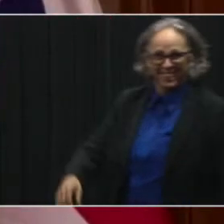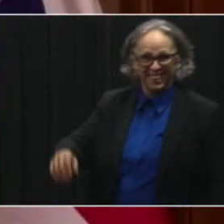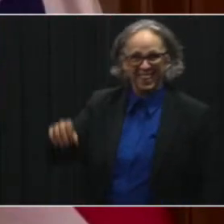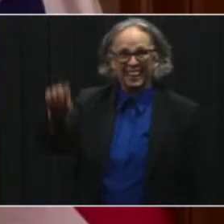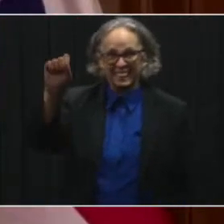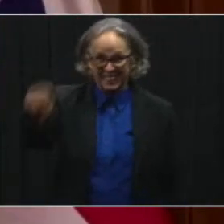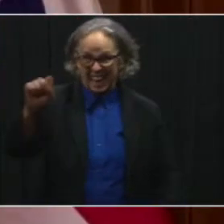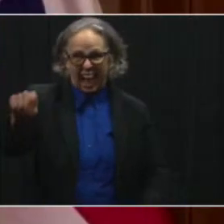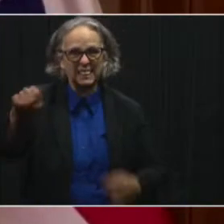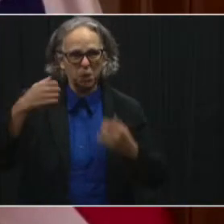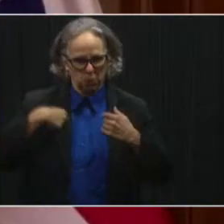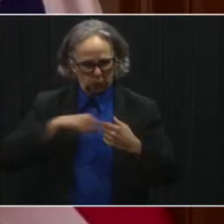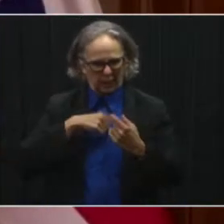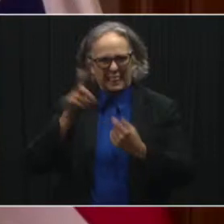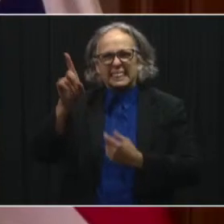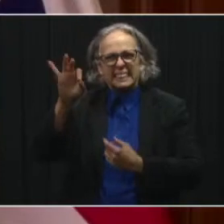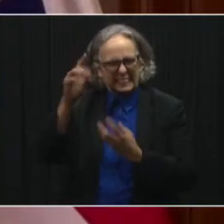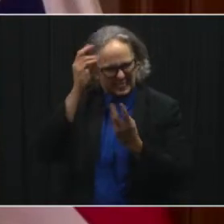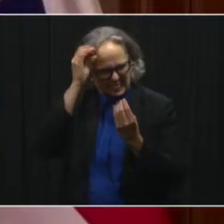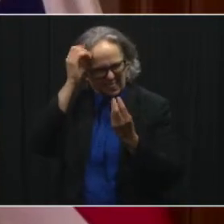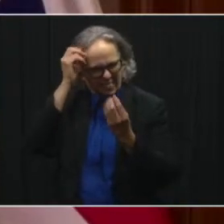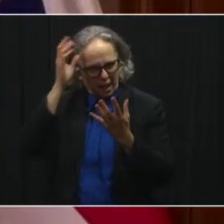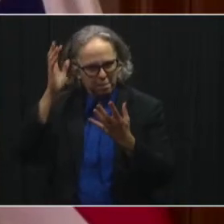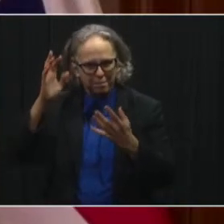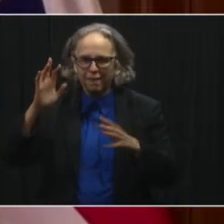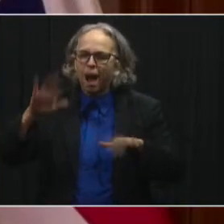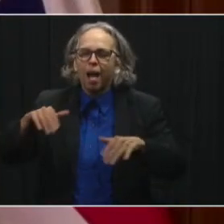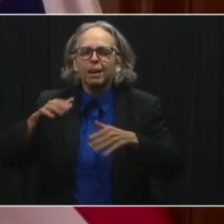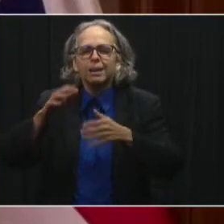we're certainly thinking about it.